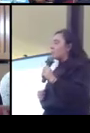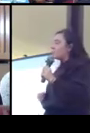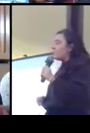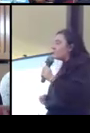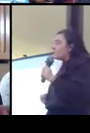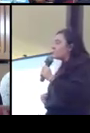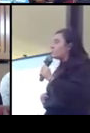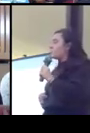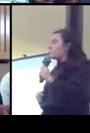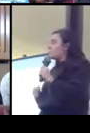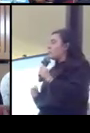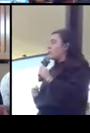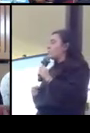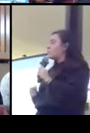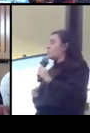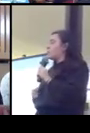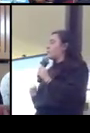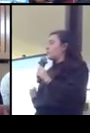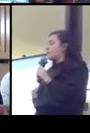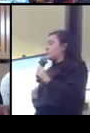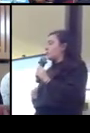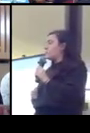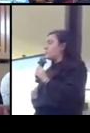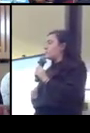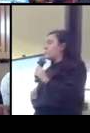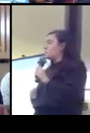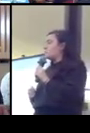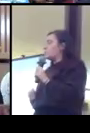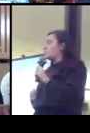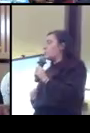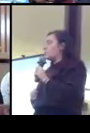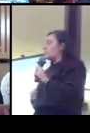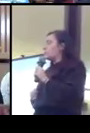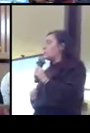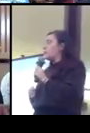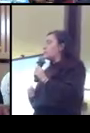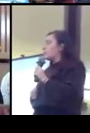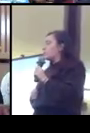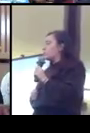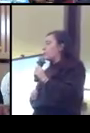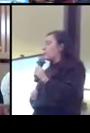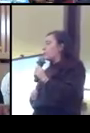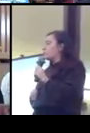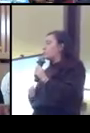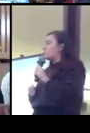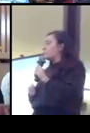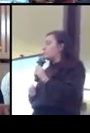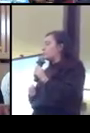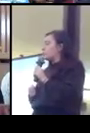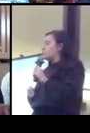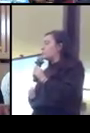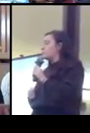This is our economic development vision, inclusive economy driven by community-shaped investment, strategic partnerships, educational